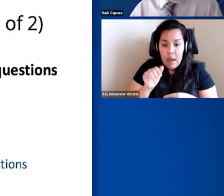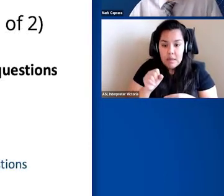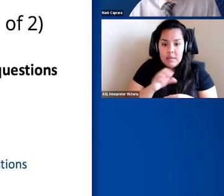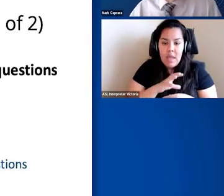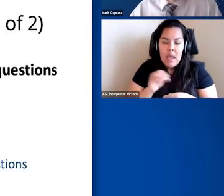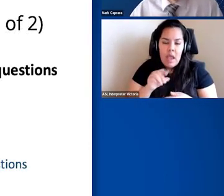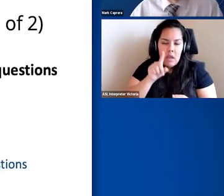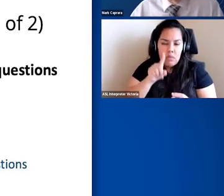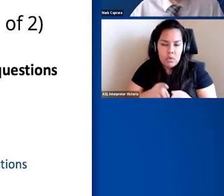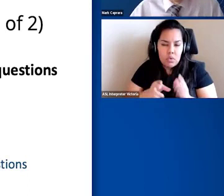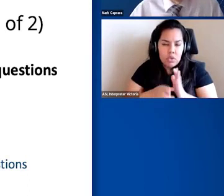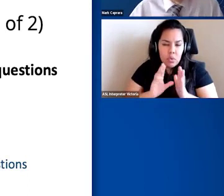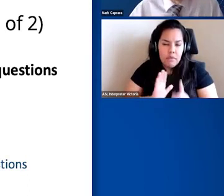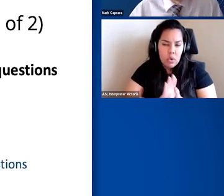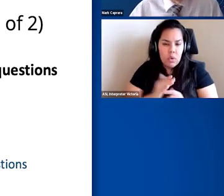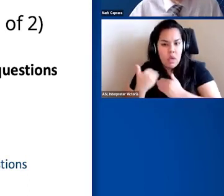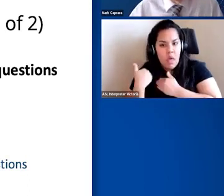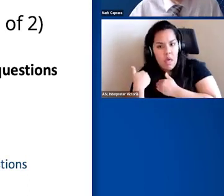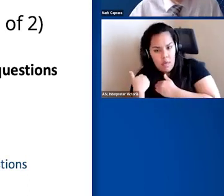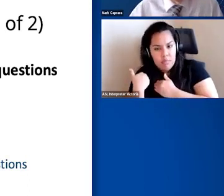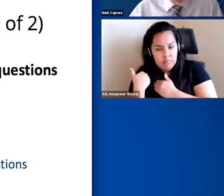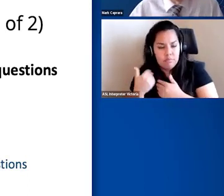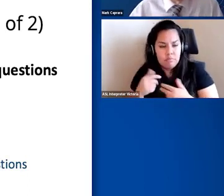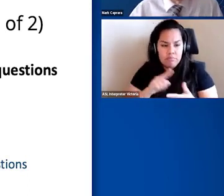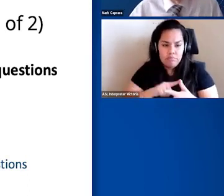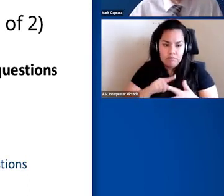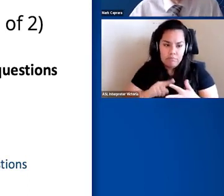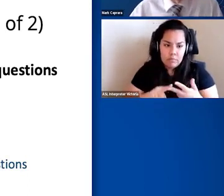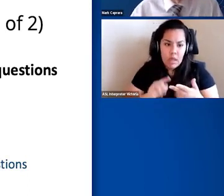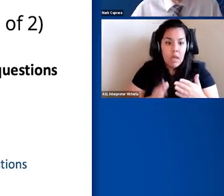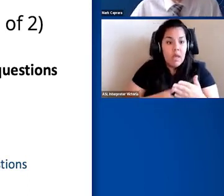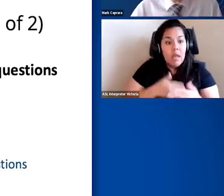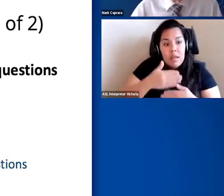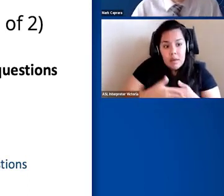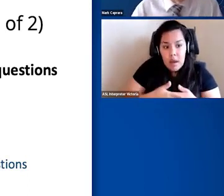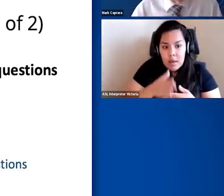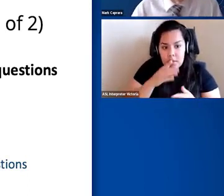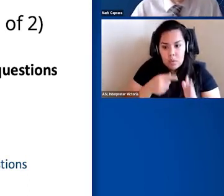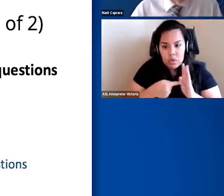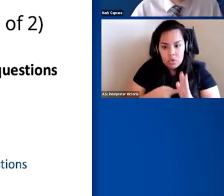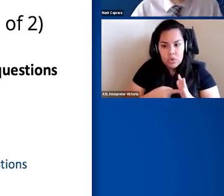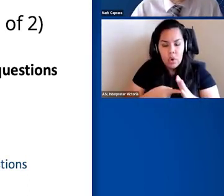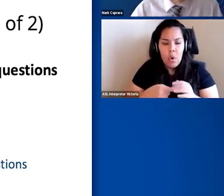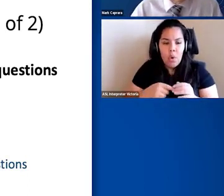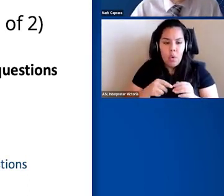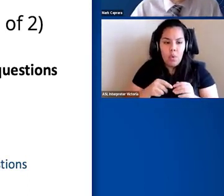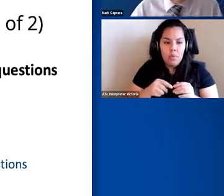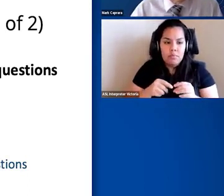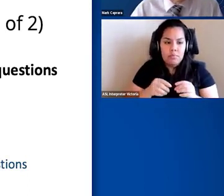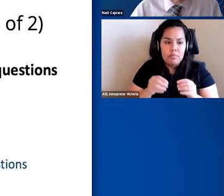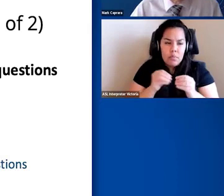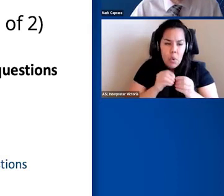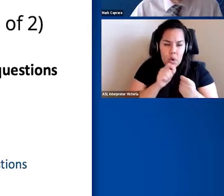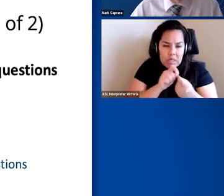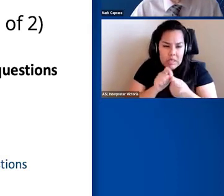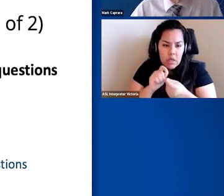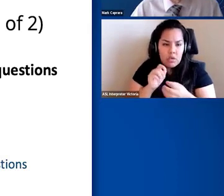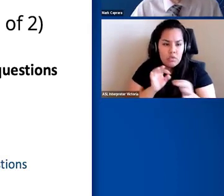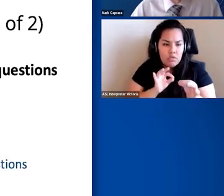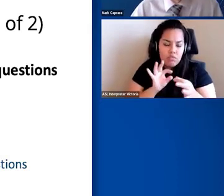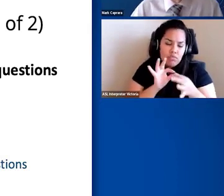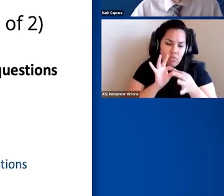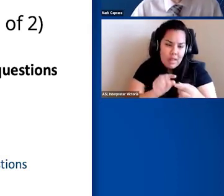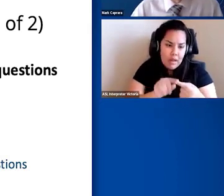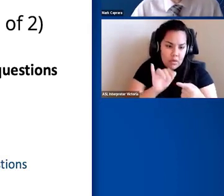The next two slides show the four major aspects of the new framework, including the underlying rationale for them. So